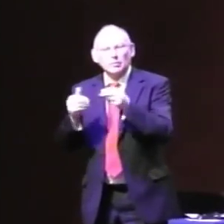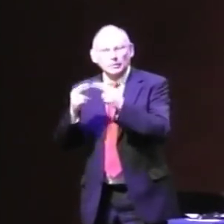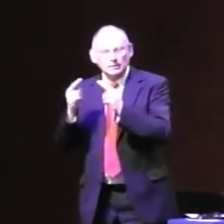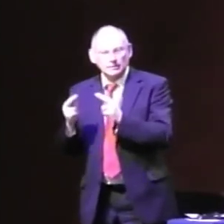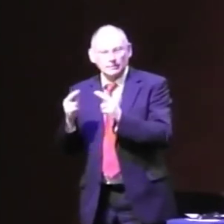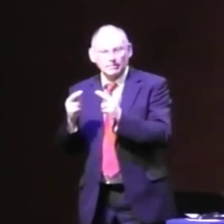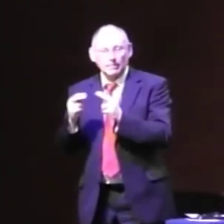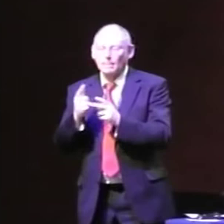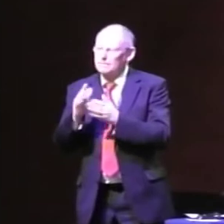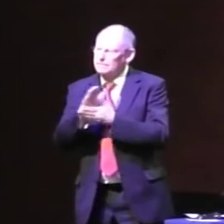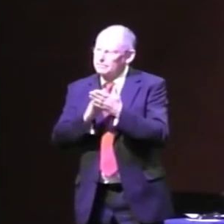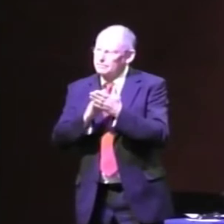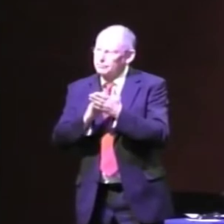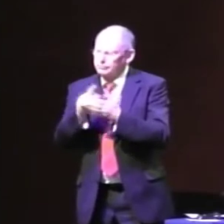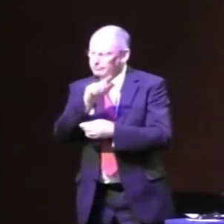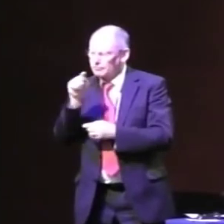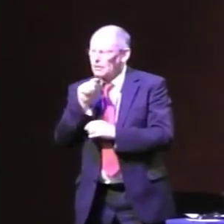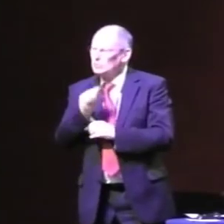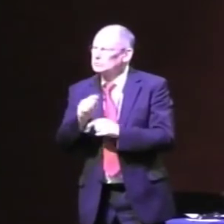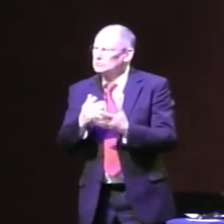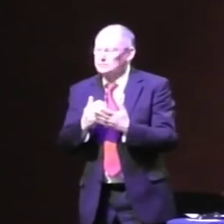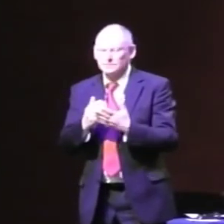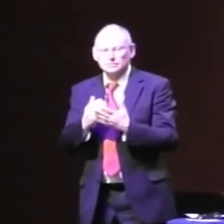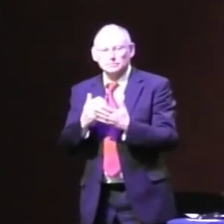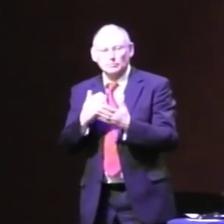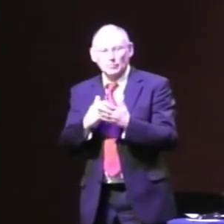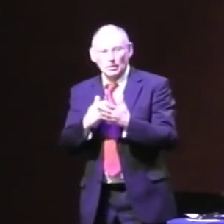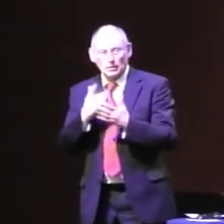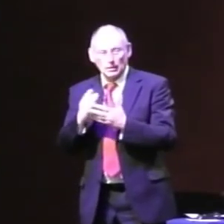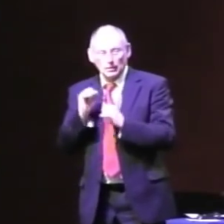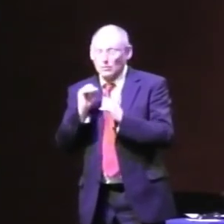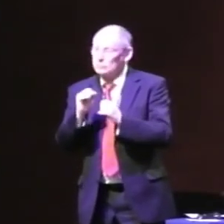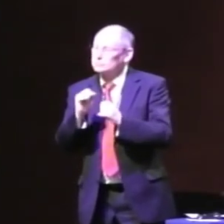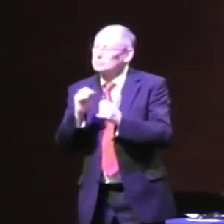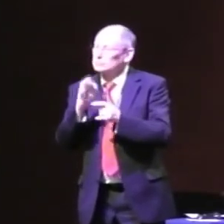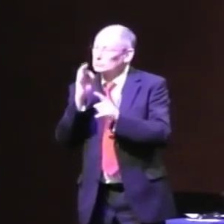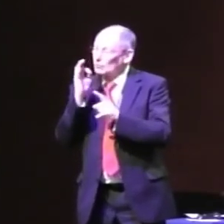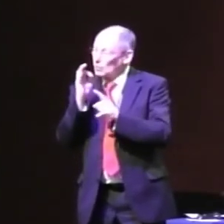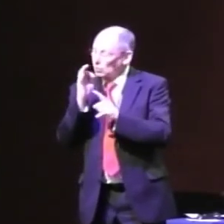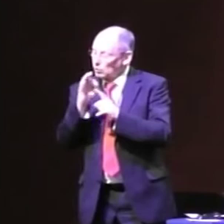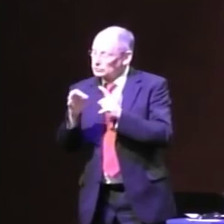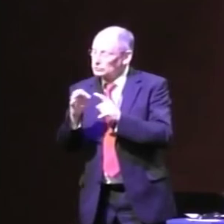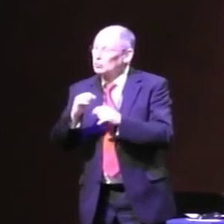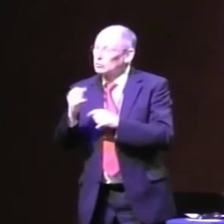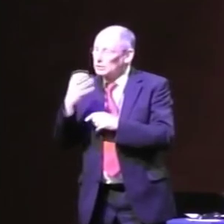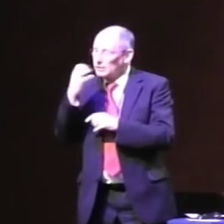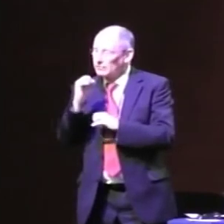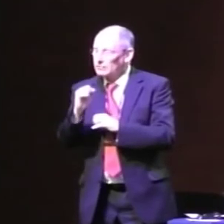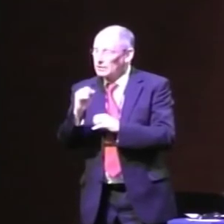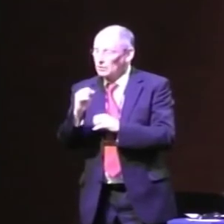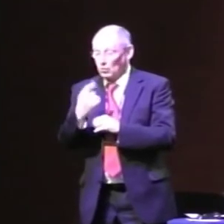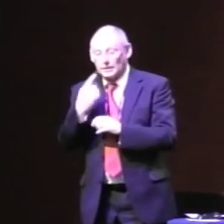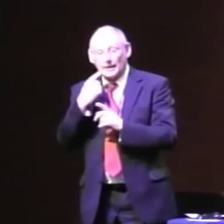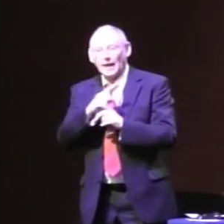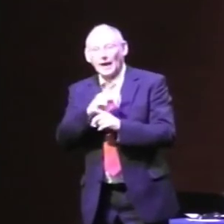But this does raise significant questions, such significant questions that the Scottish Government, the day after